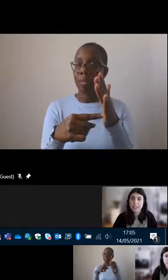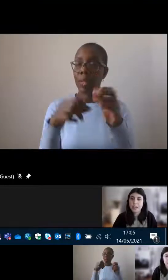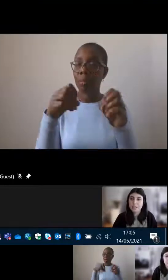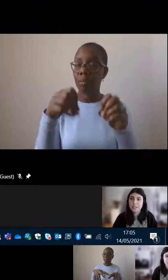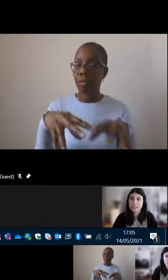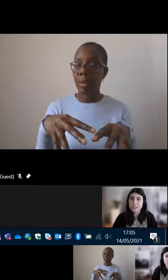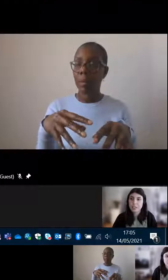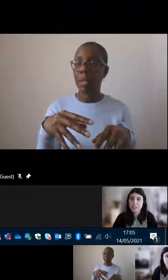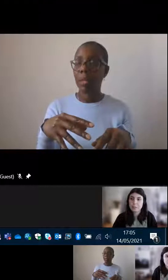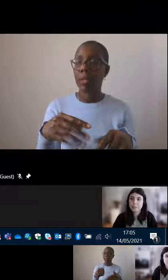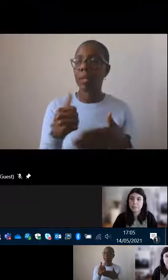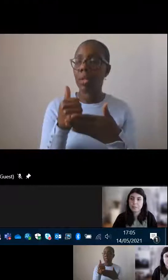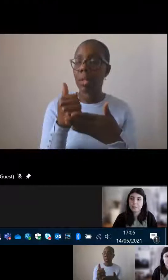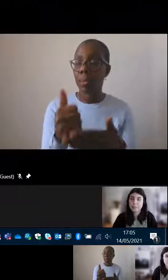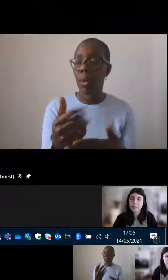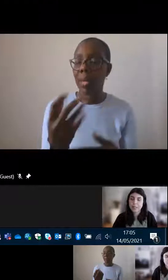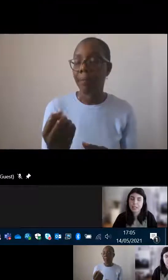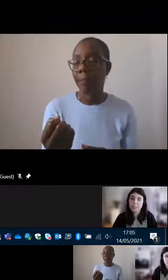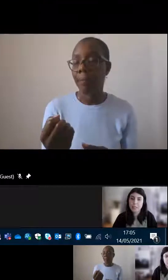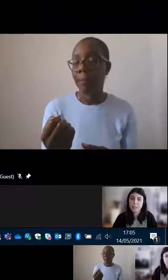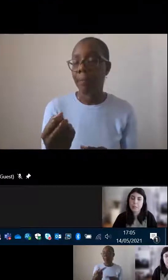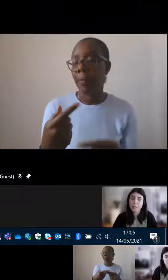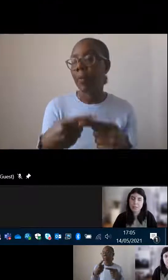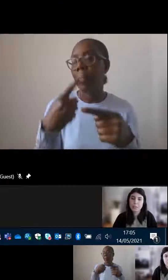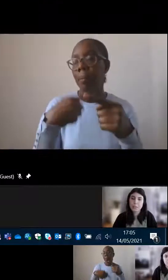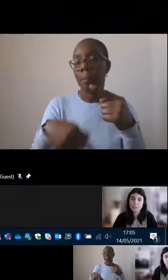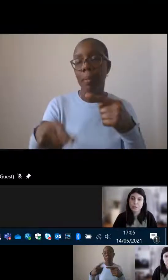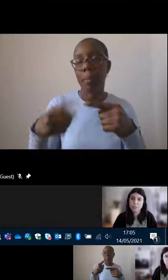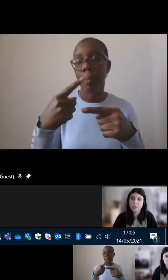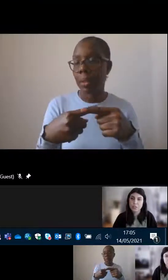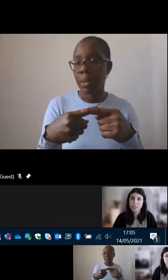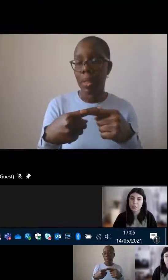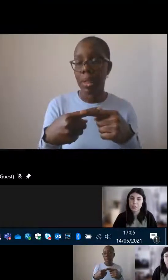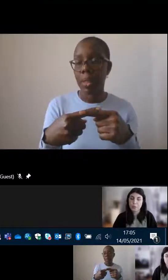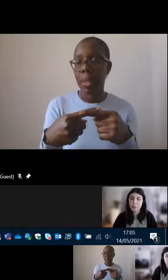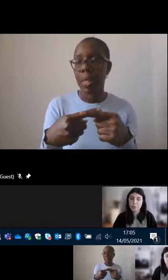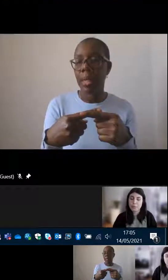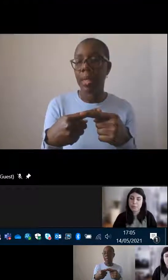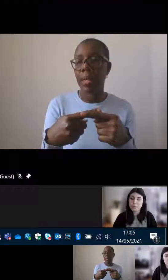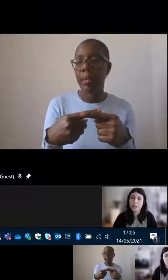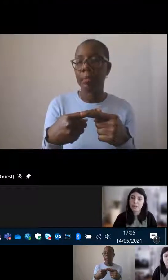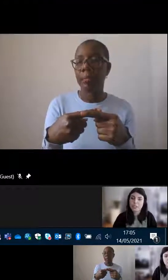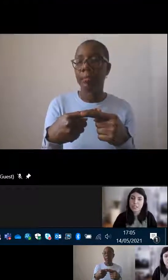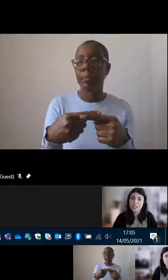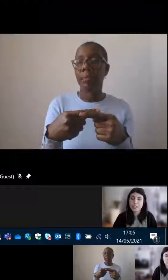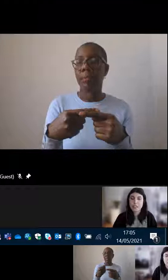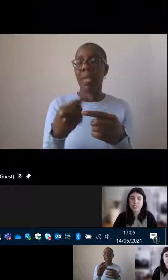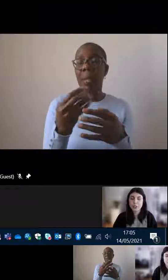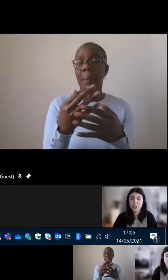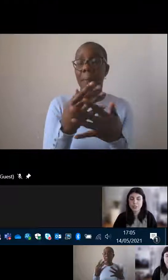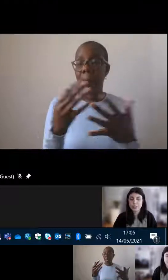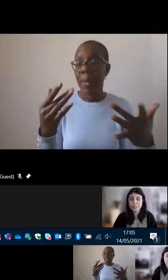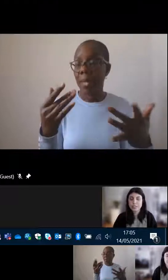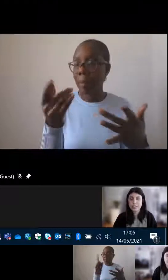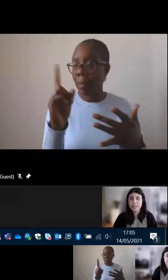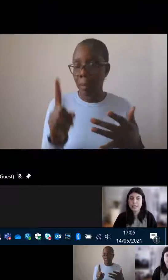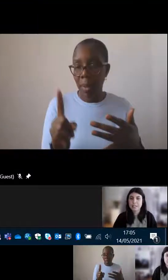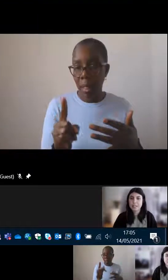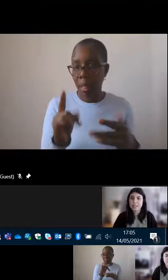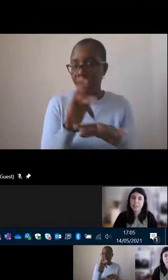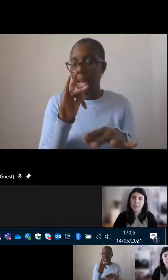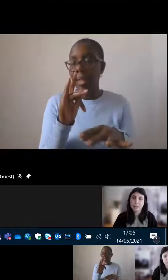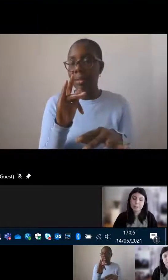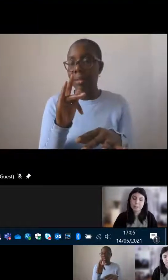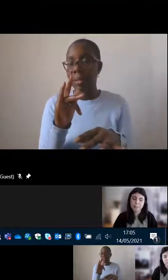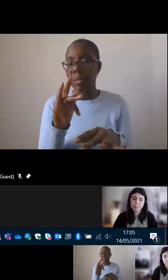year has, I think many people have been touched, whether it's been COVID, knock-on